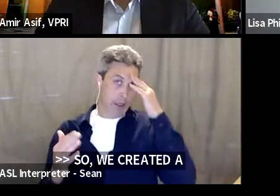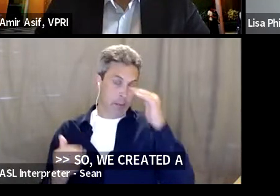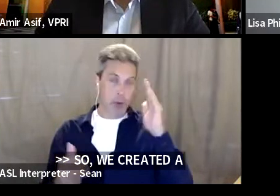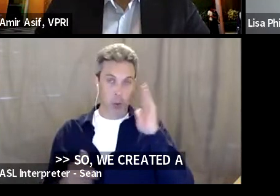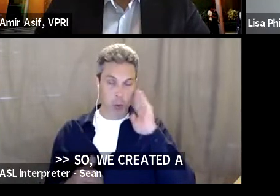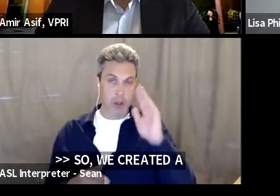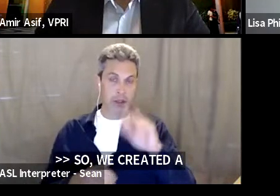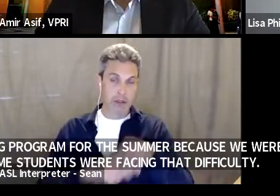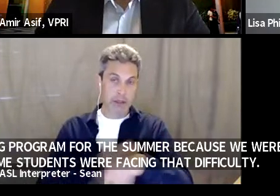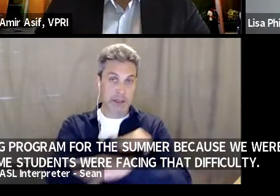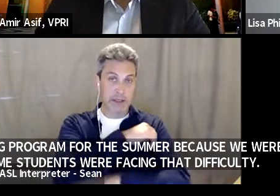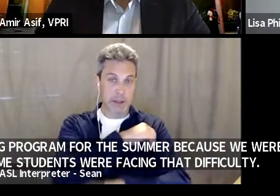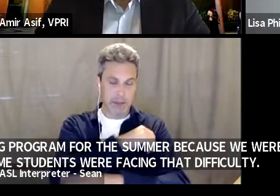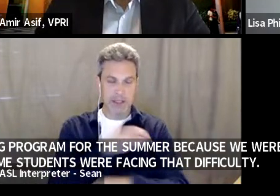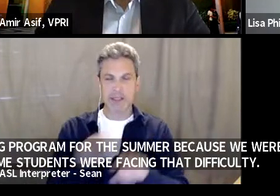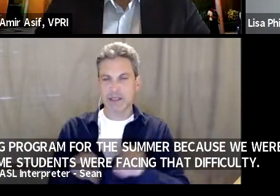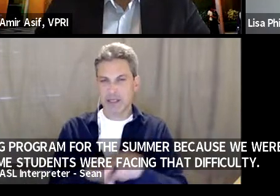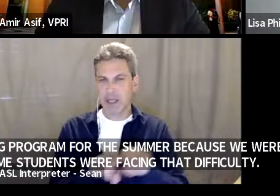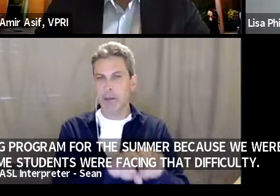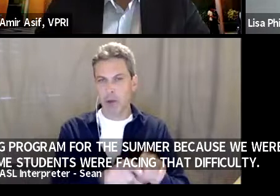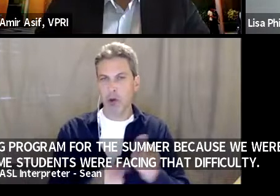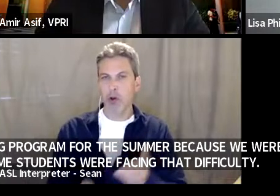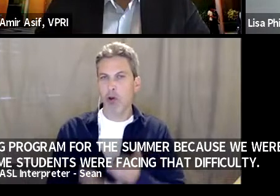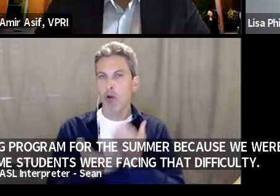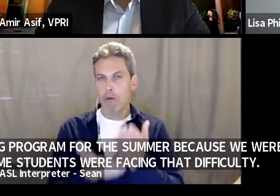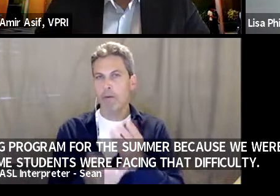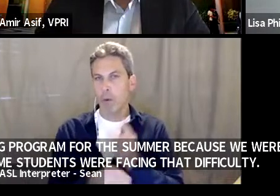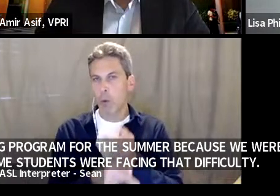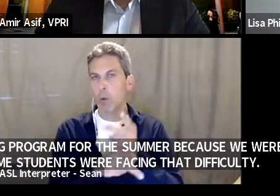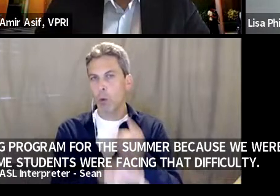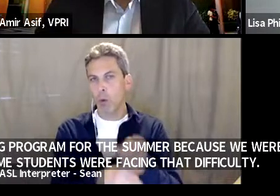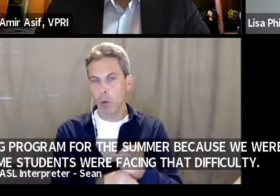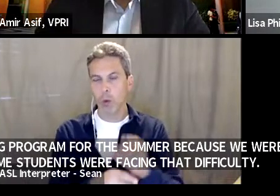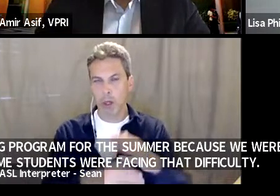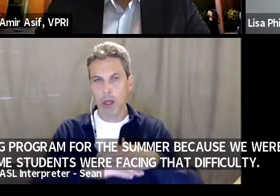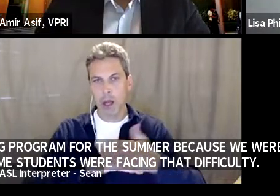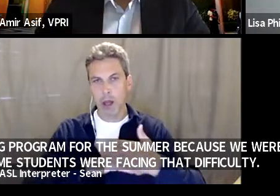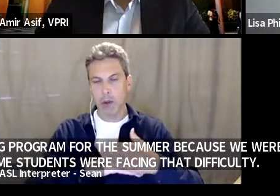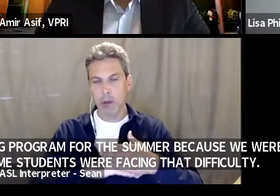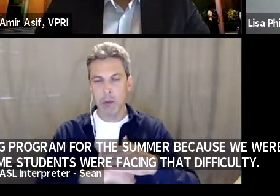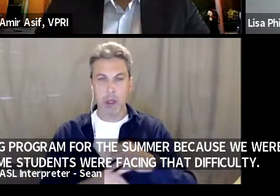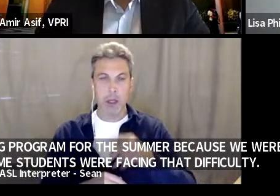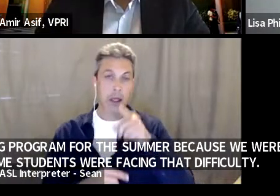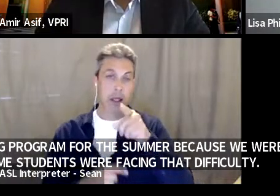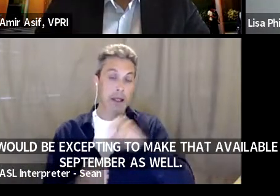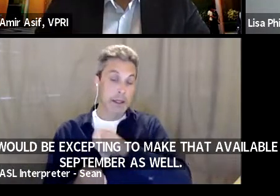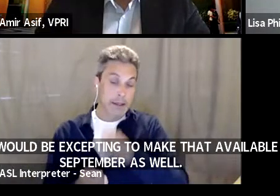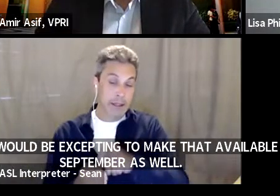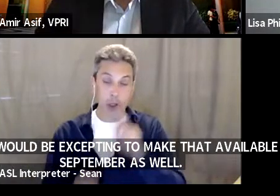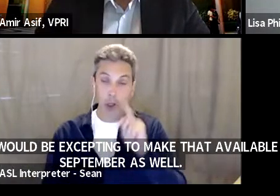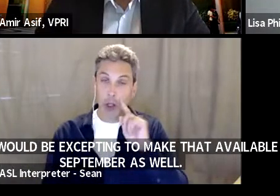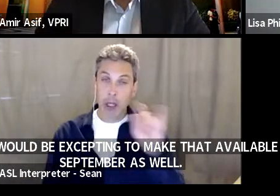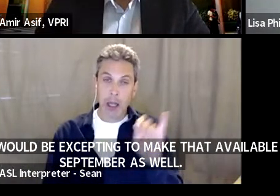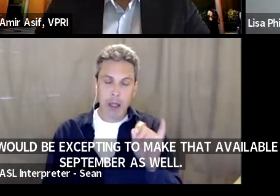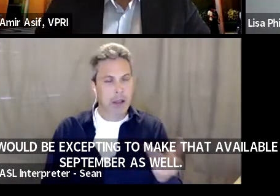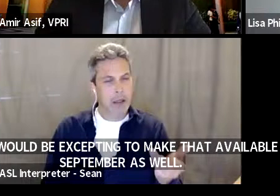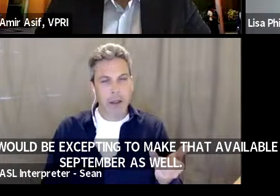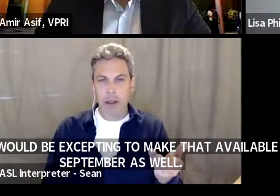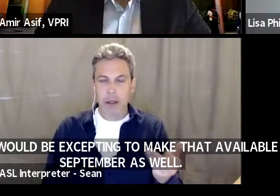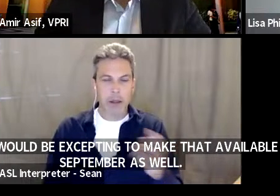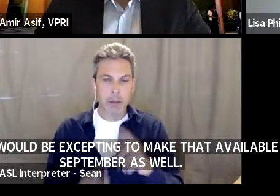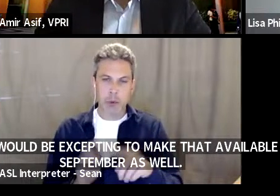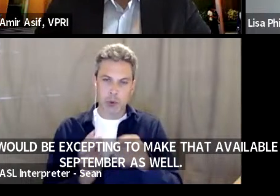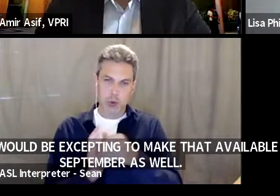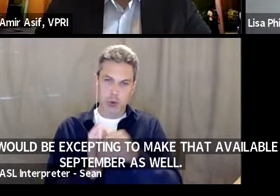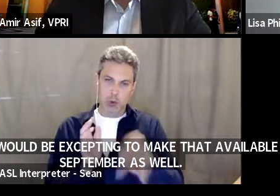well. And I'm not sure about the details of how the loan program went, but the students did have to come in and pick up